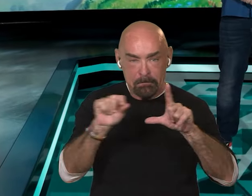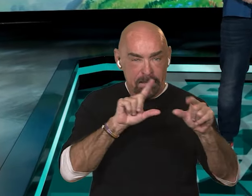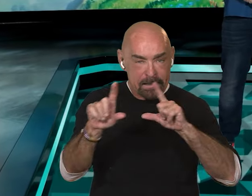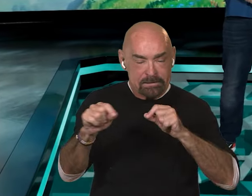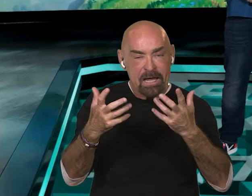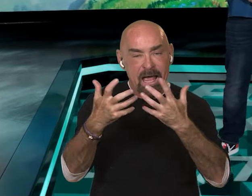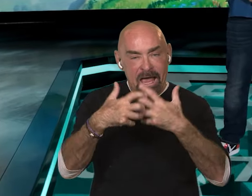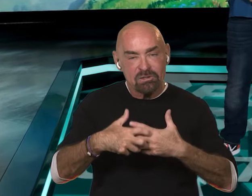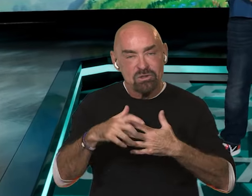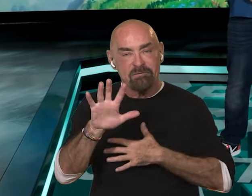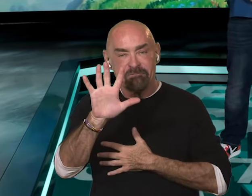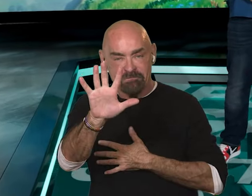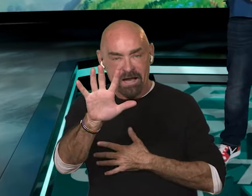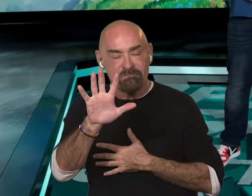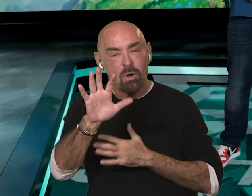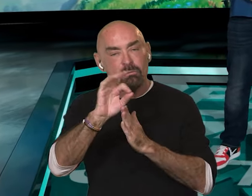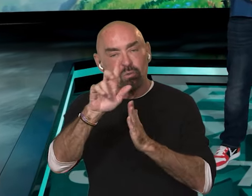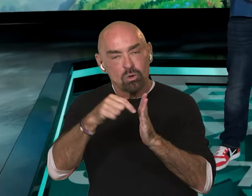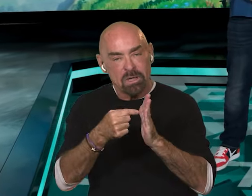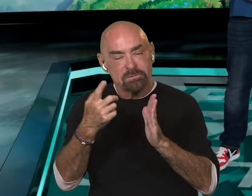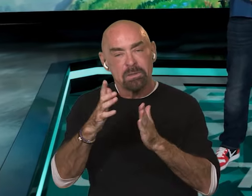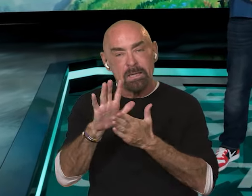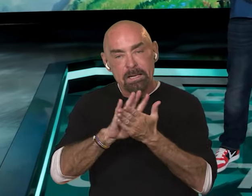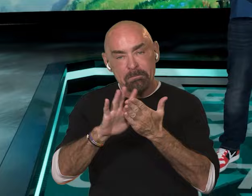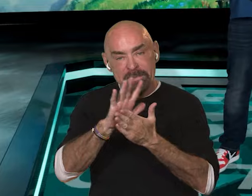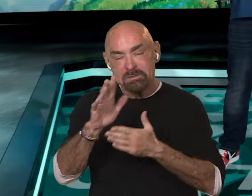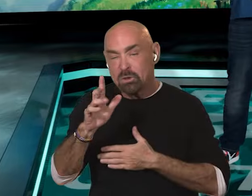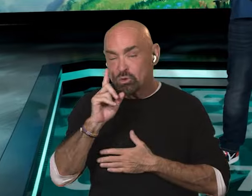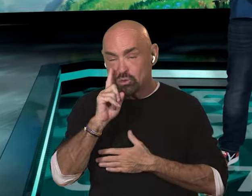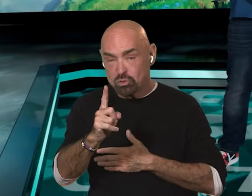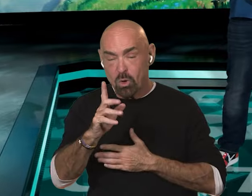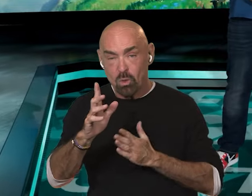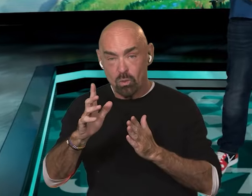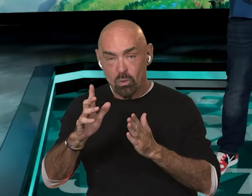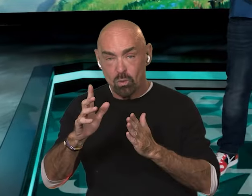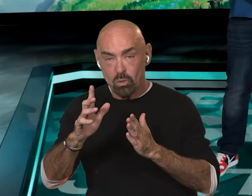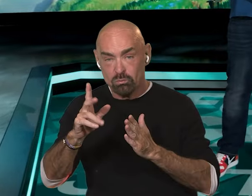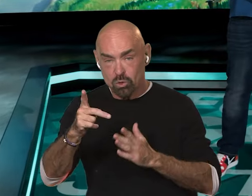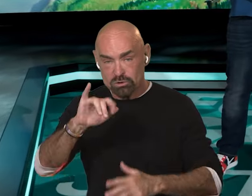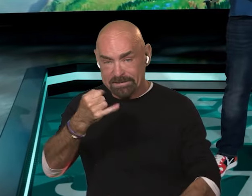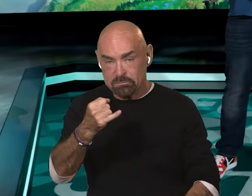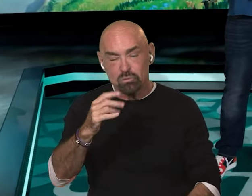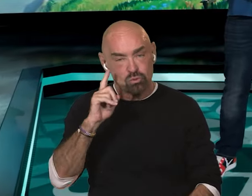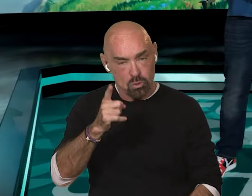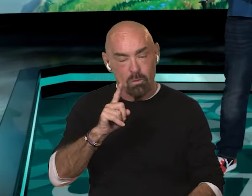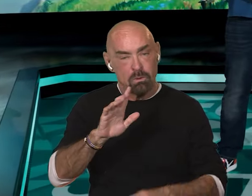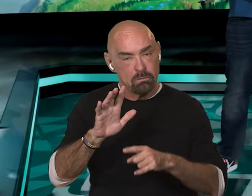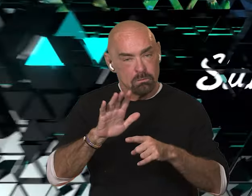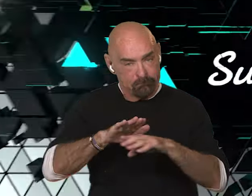exciting Unreal Engine 5 projects to provide an eye-popping glimpse into the future. Let's check it out!